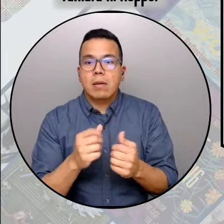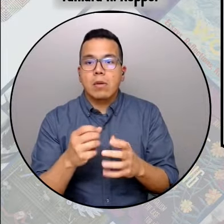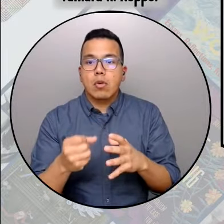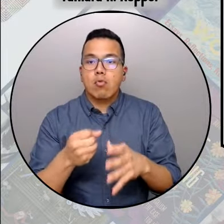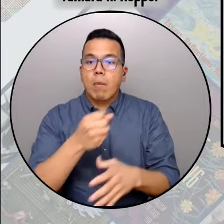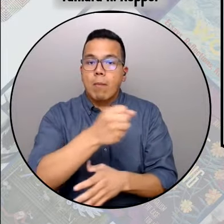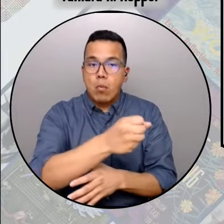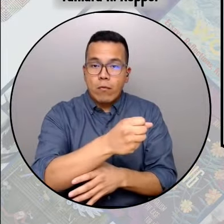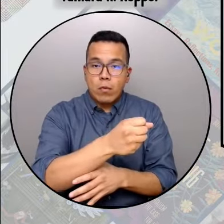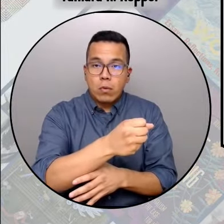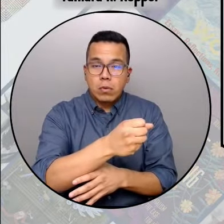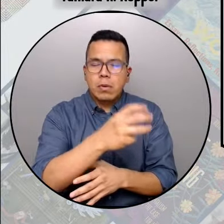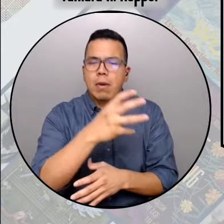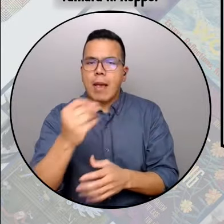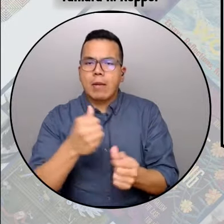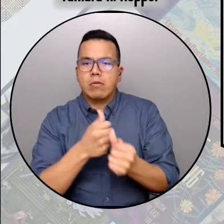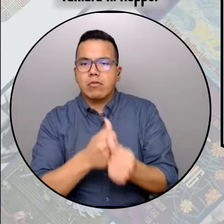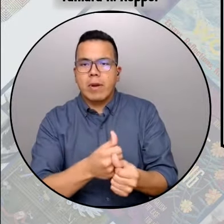And to them,